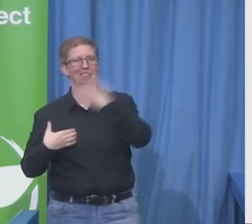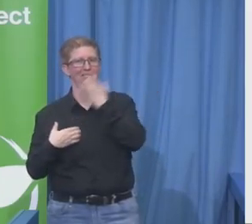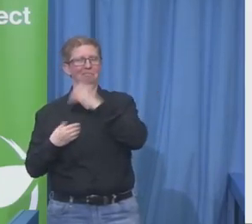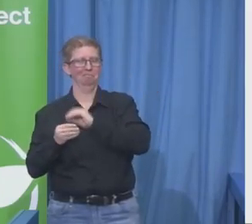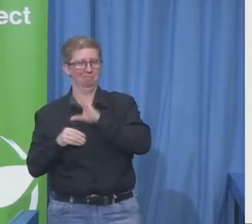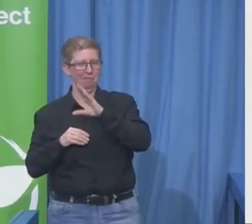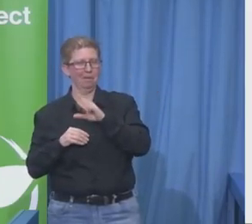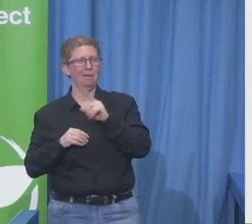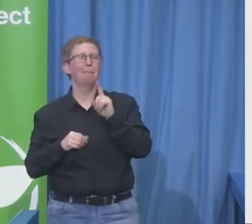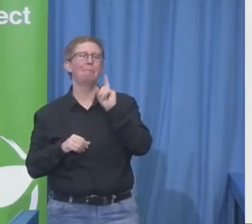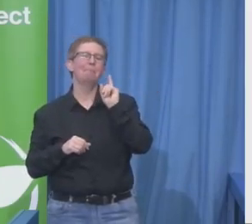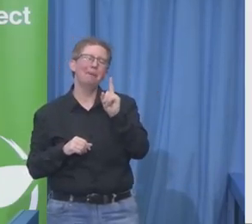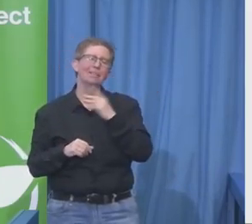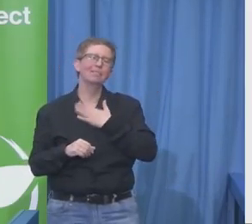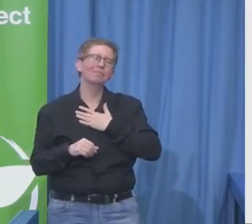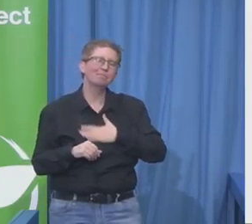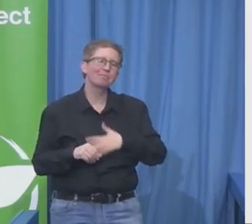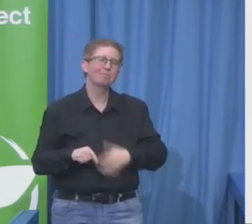themselves.